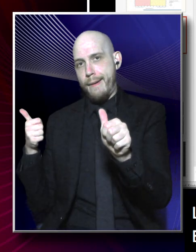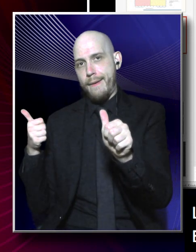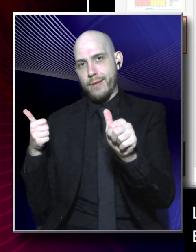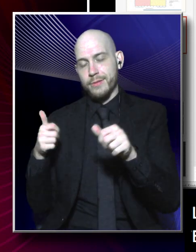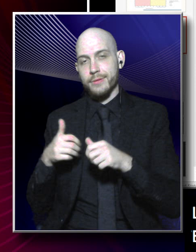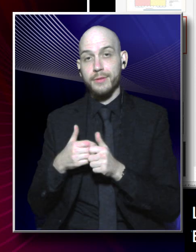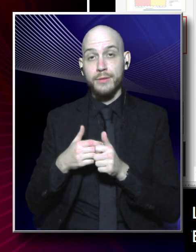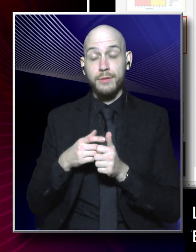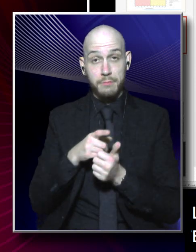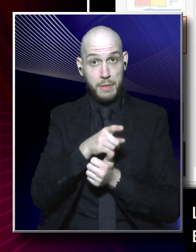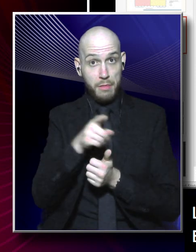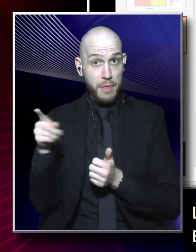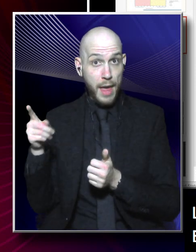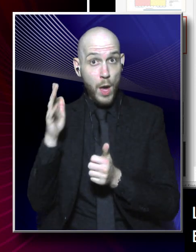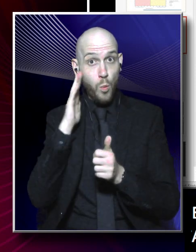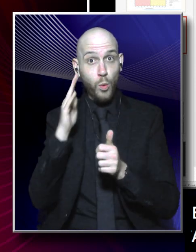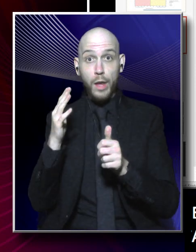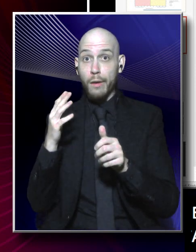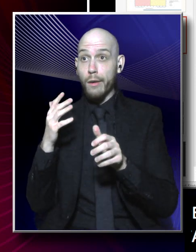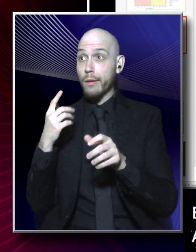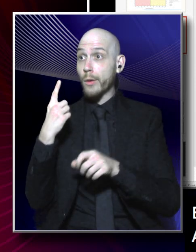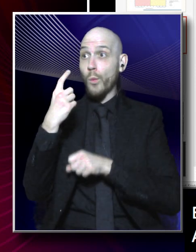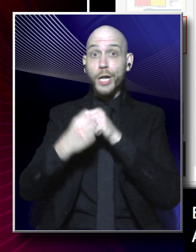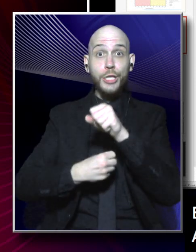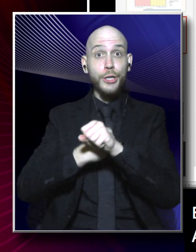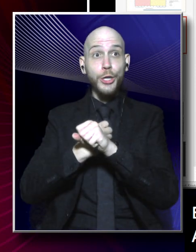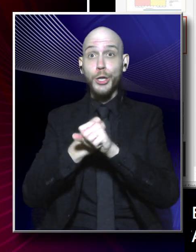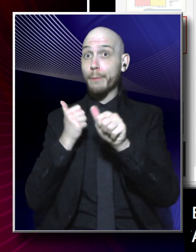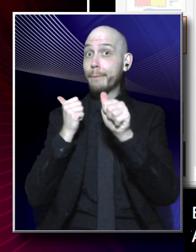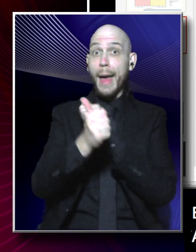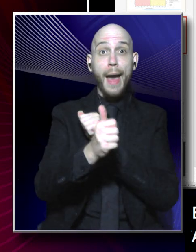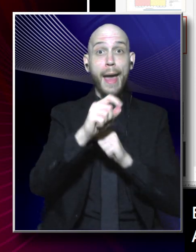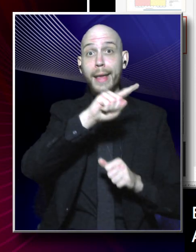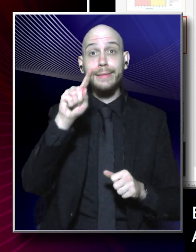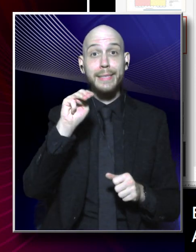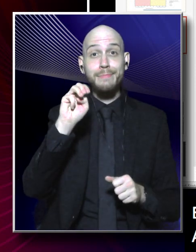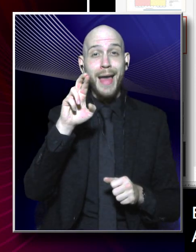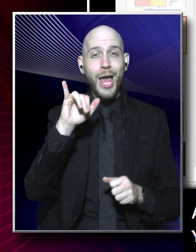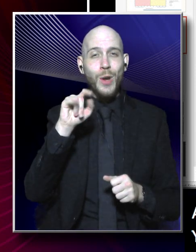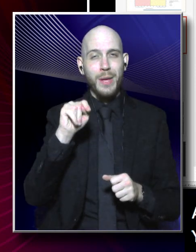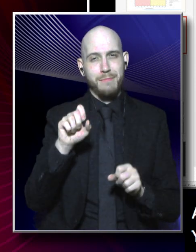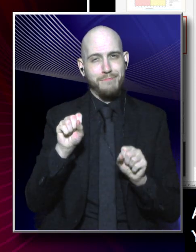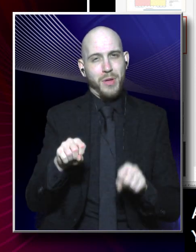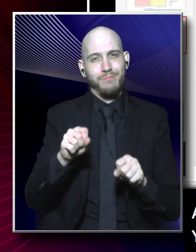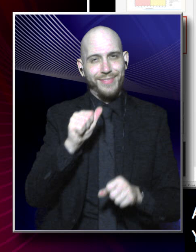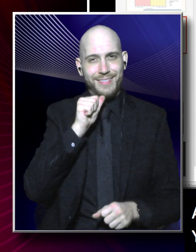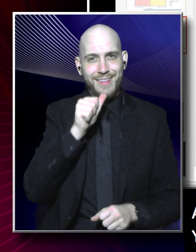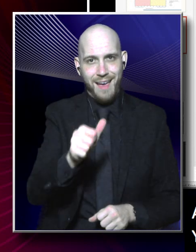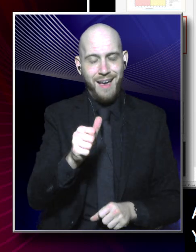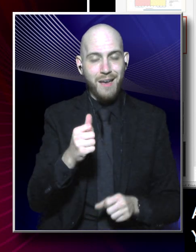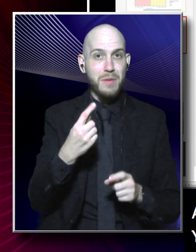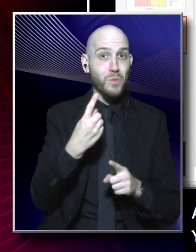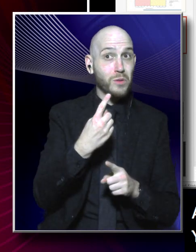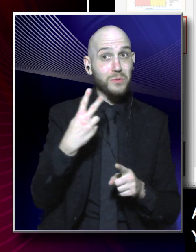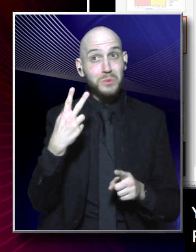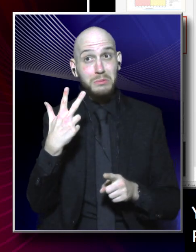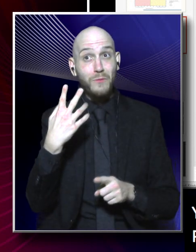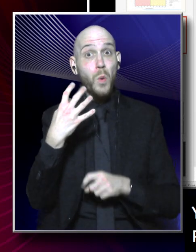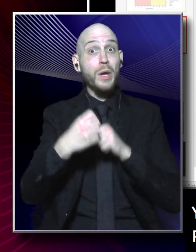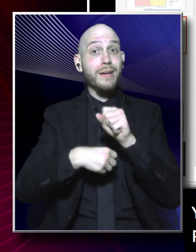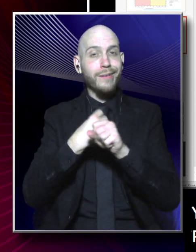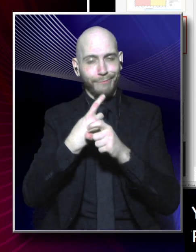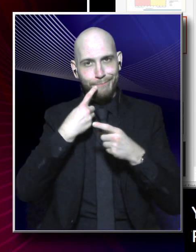realistic for a year, 2 years, or even 3 years. What's nice with this report, in this case, we can see that this